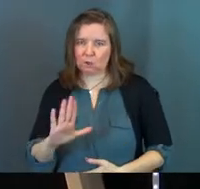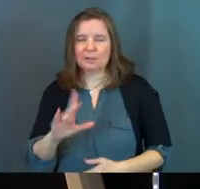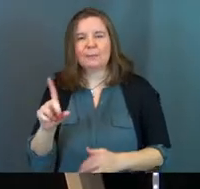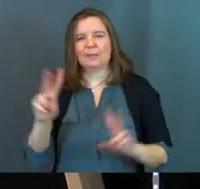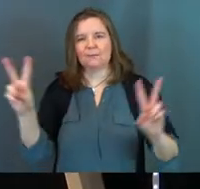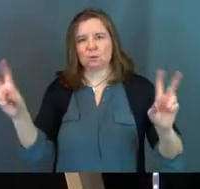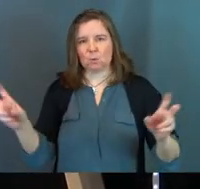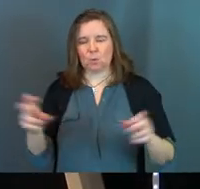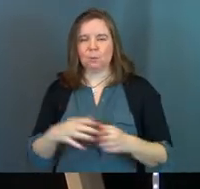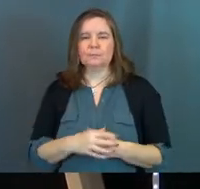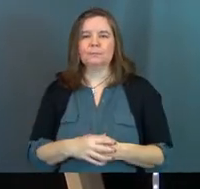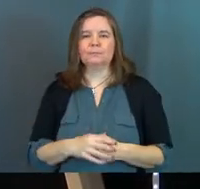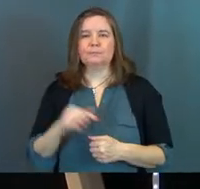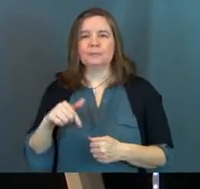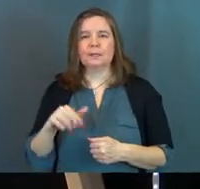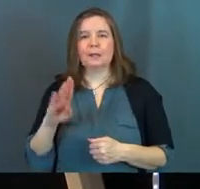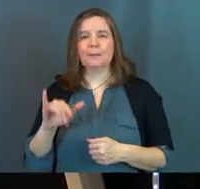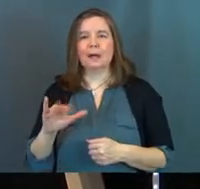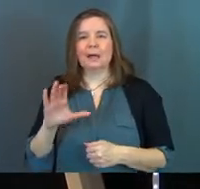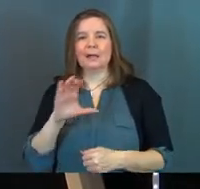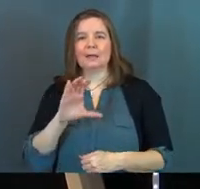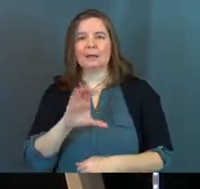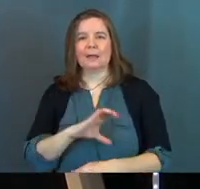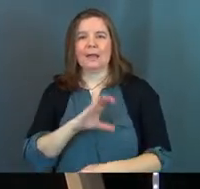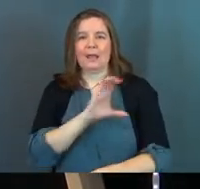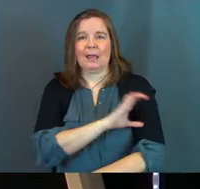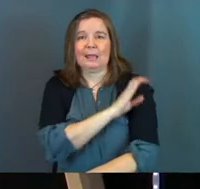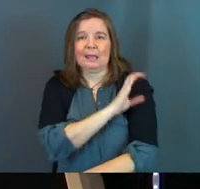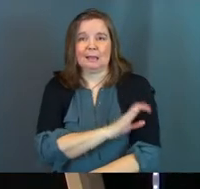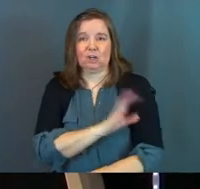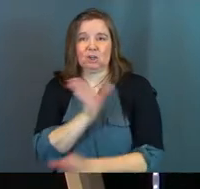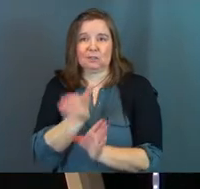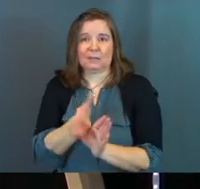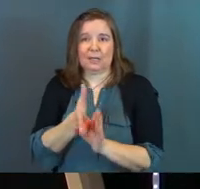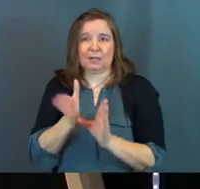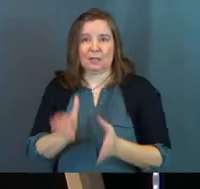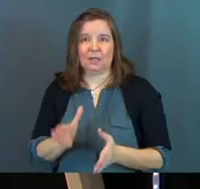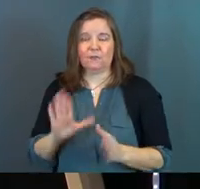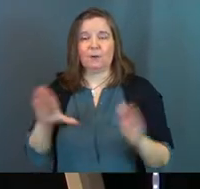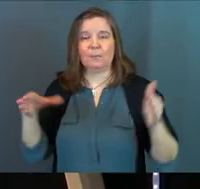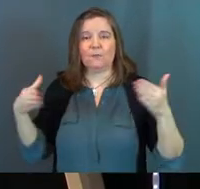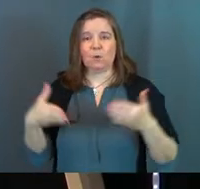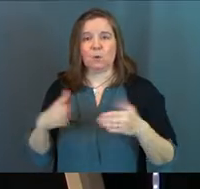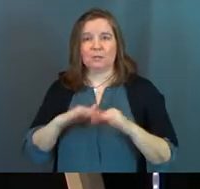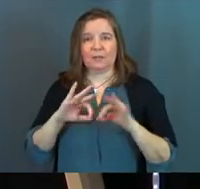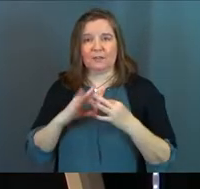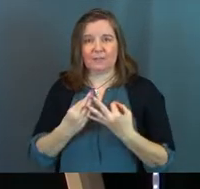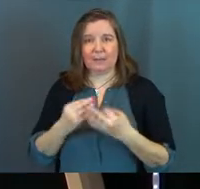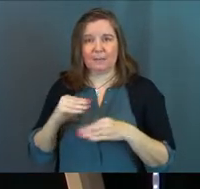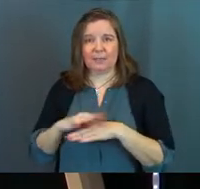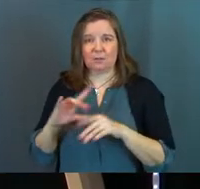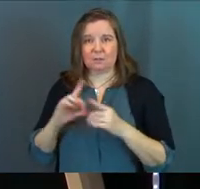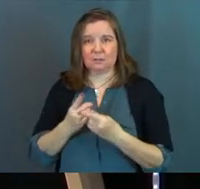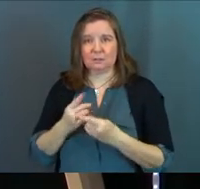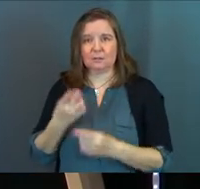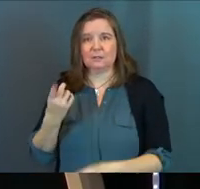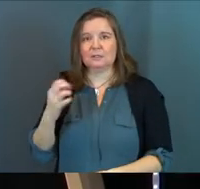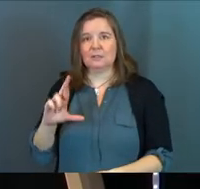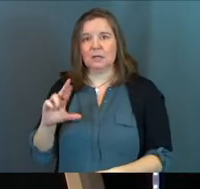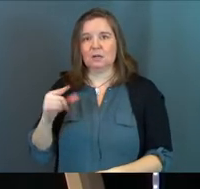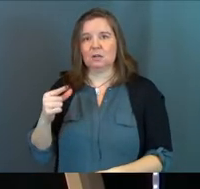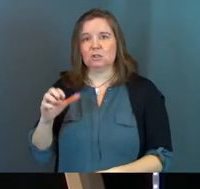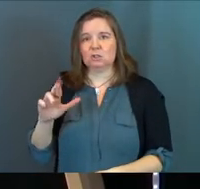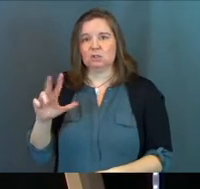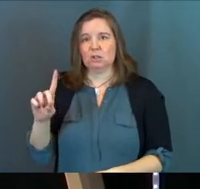me give you this quote. This is by a clinical psychologist. They're from the Focus on the Family's Counseling Department, Dr. Jared